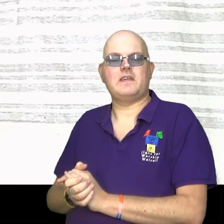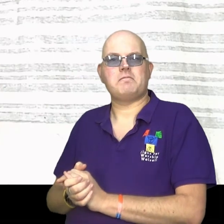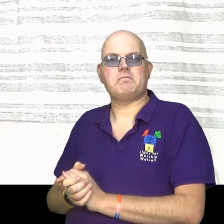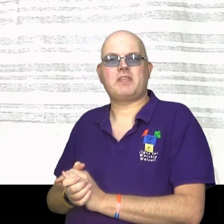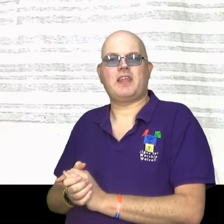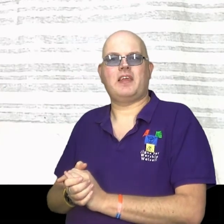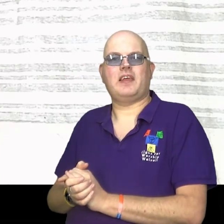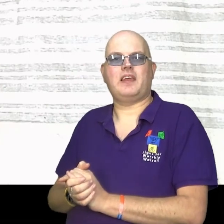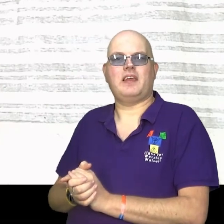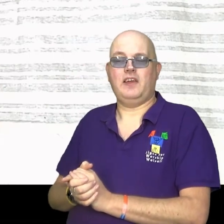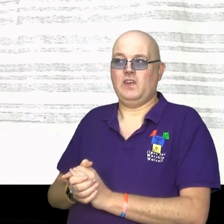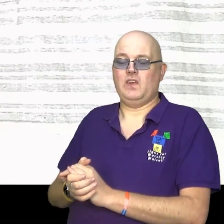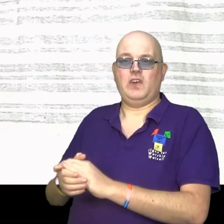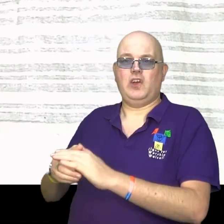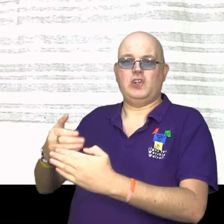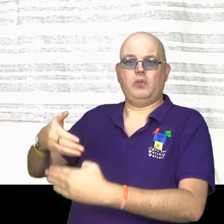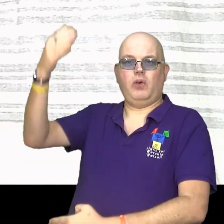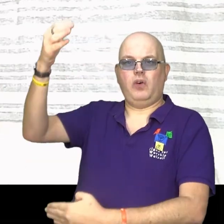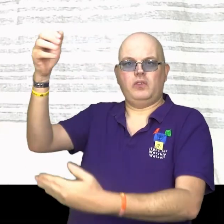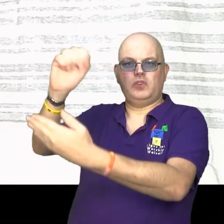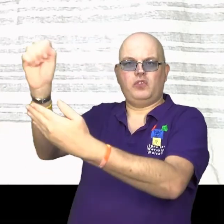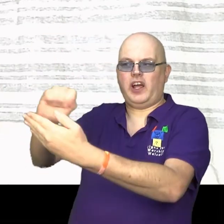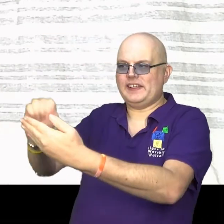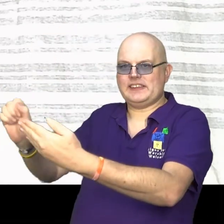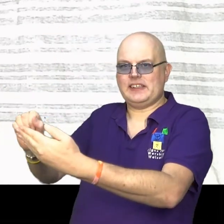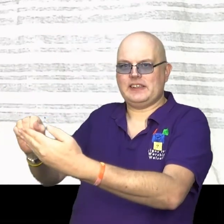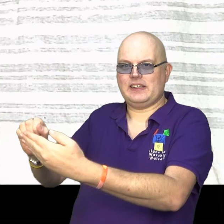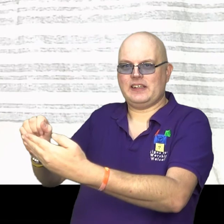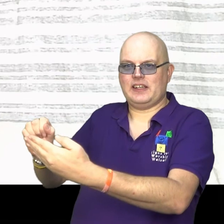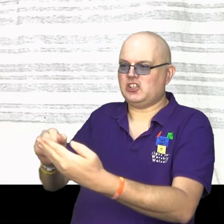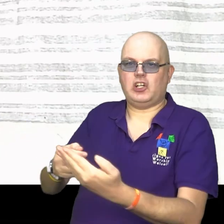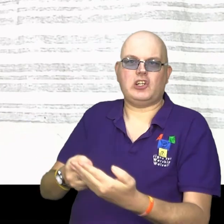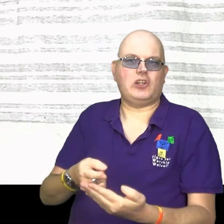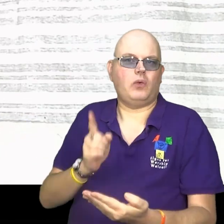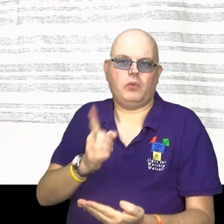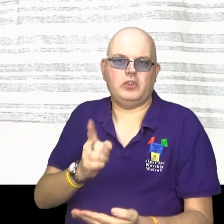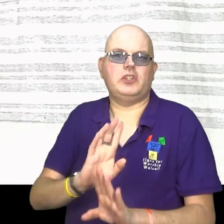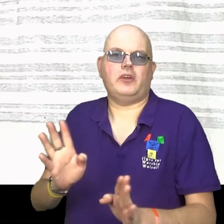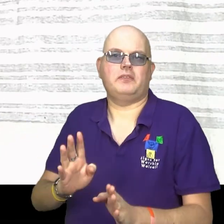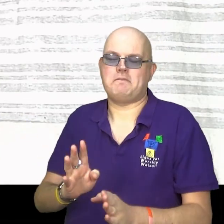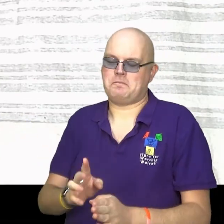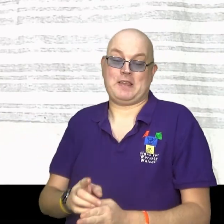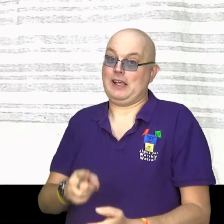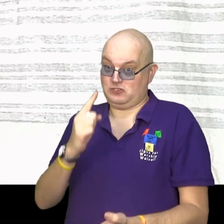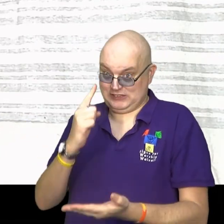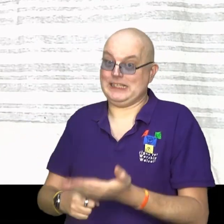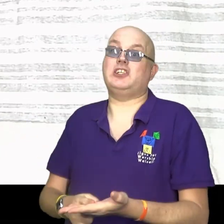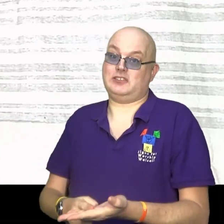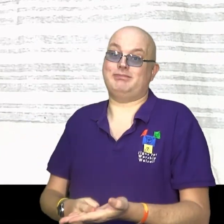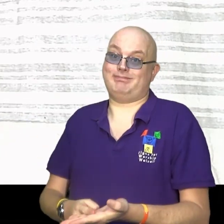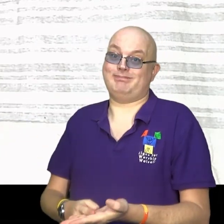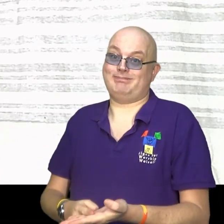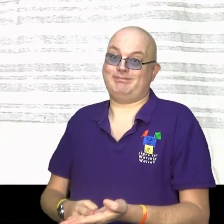The writing on the wall and Daniel's interpretation wasn't a word of warning for Belshazzar, it was a final